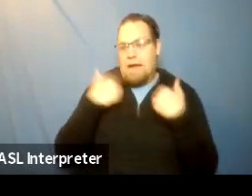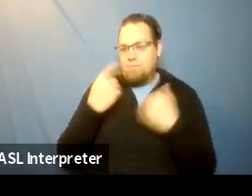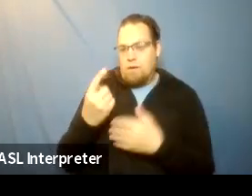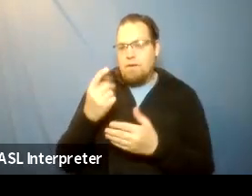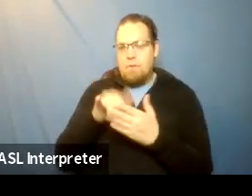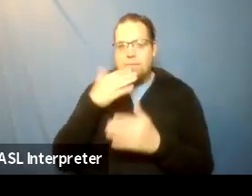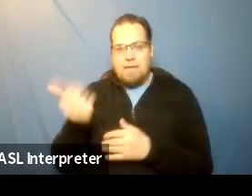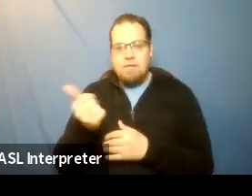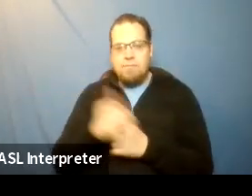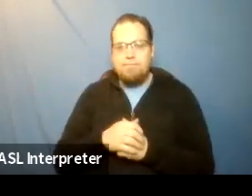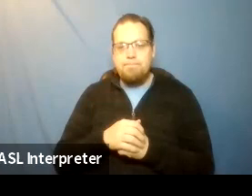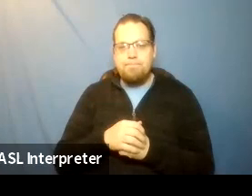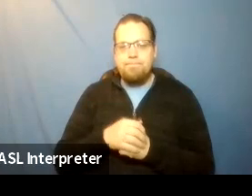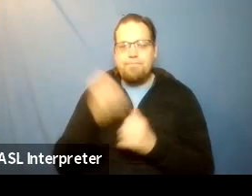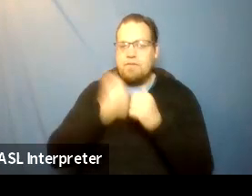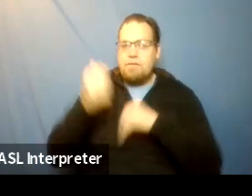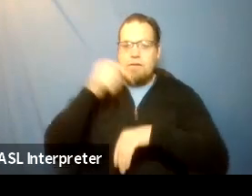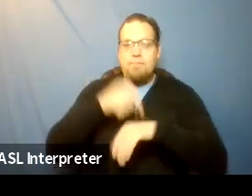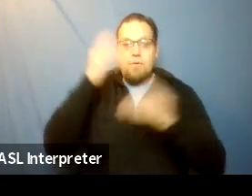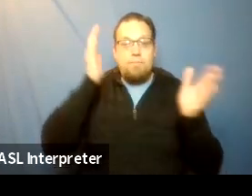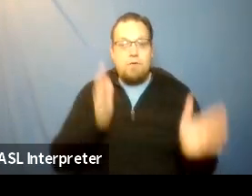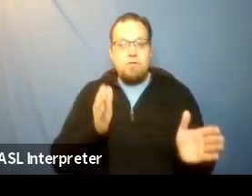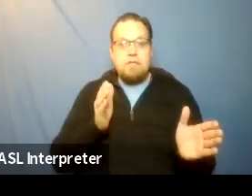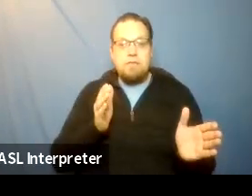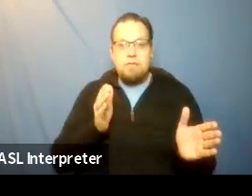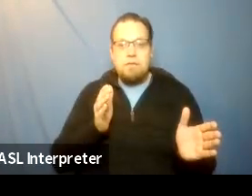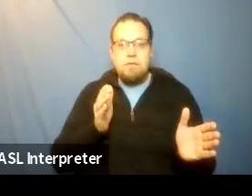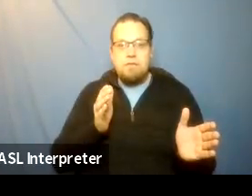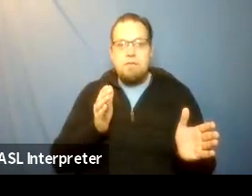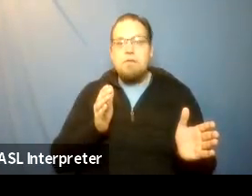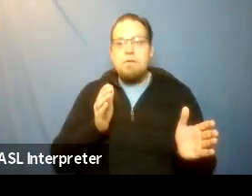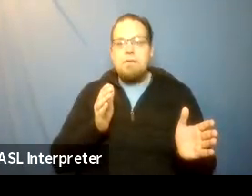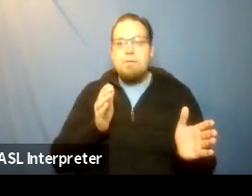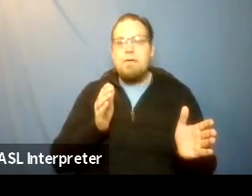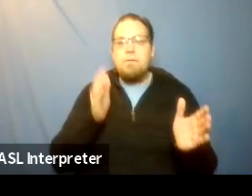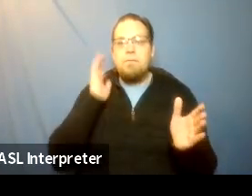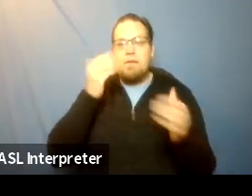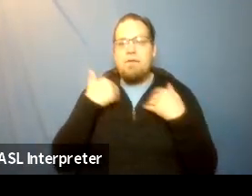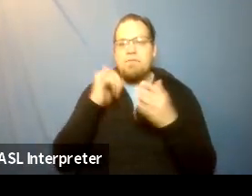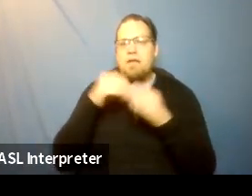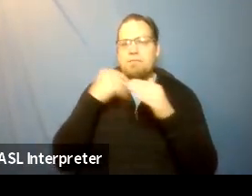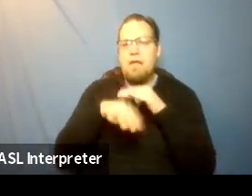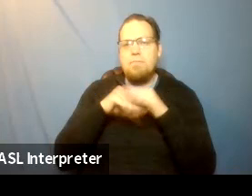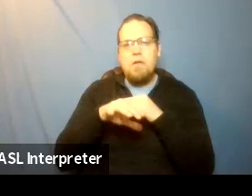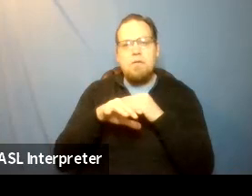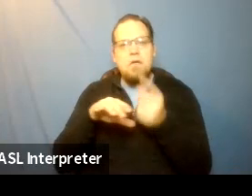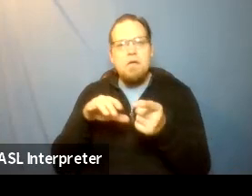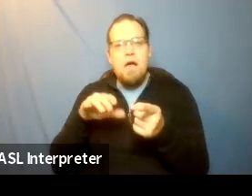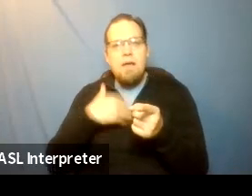best. And yeah, it's going to be every time you're in person, we're going to want you to have that available. Was there another piece to that, Ethan, that I missed? I'm